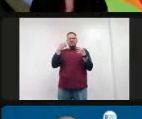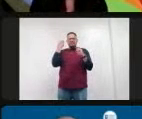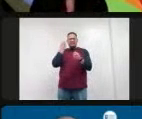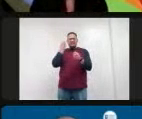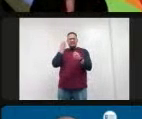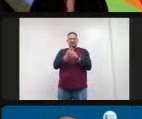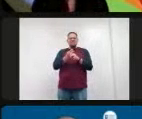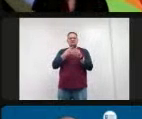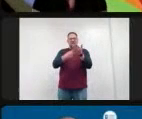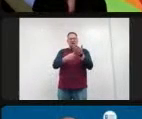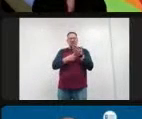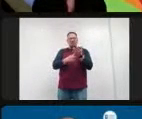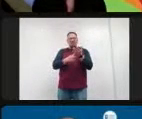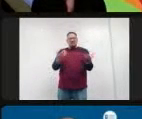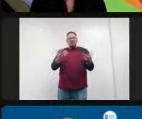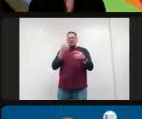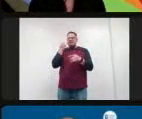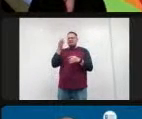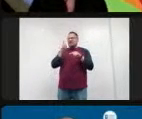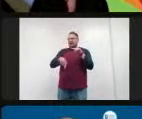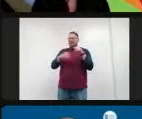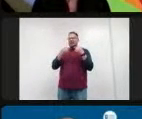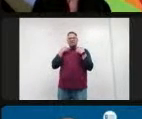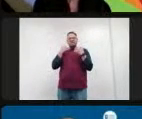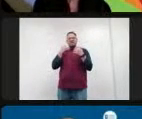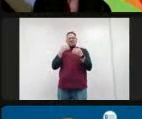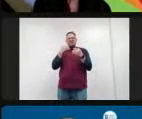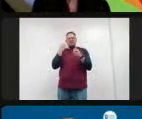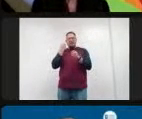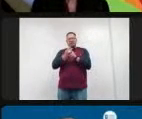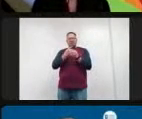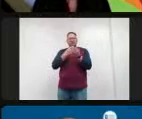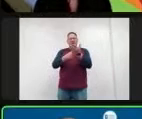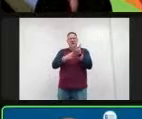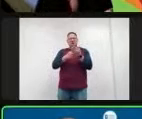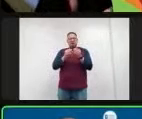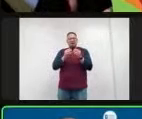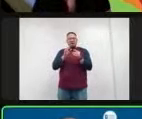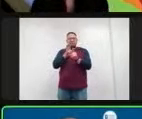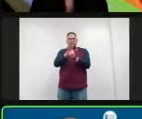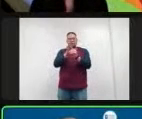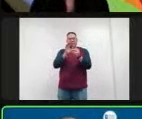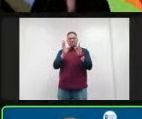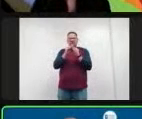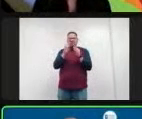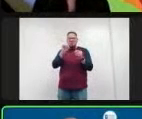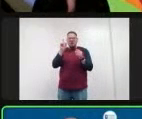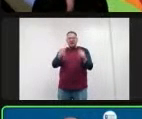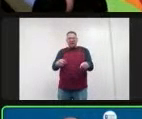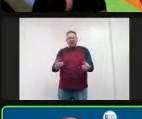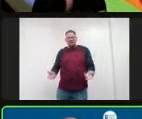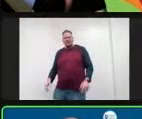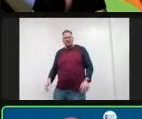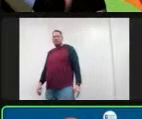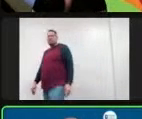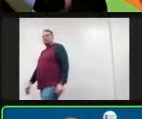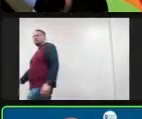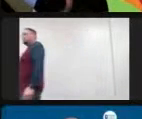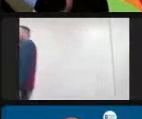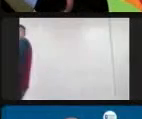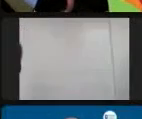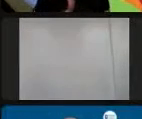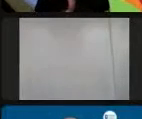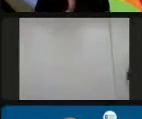we can't have a difficult discussion in a public meeting, then where will we have? So Satya, that's a separate line item.